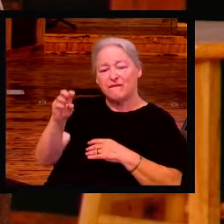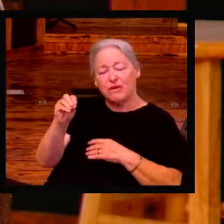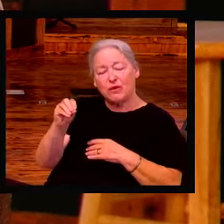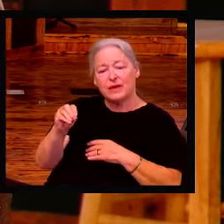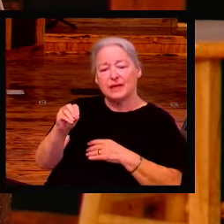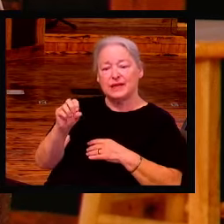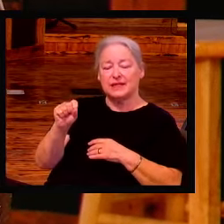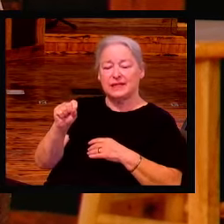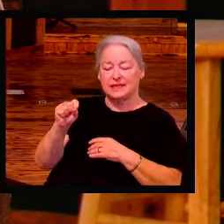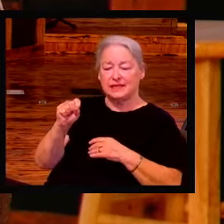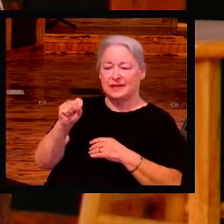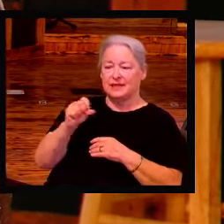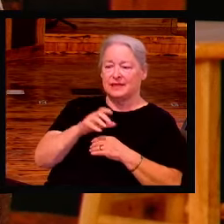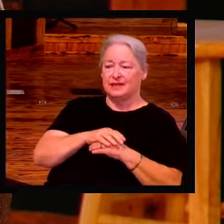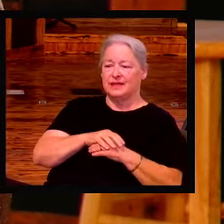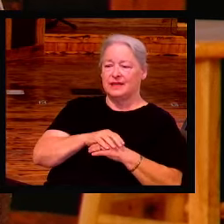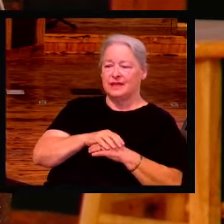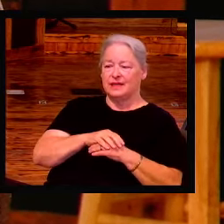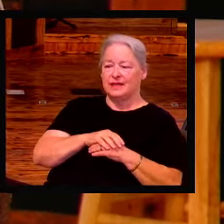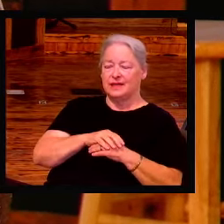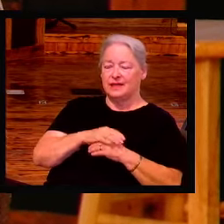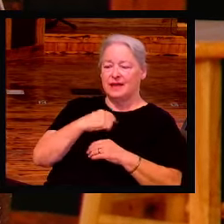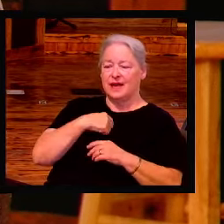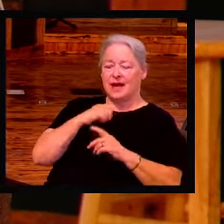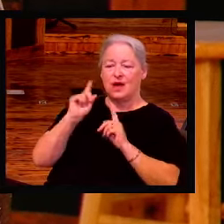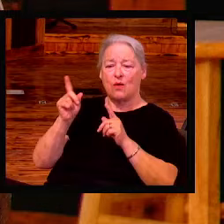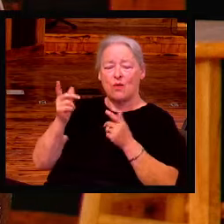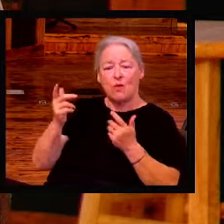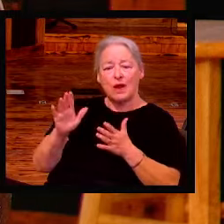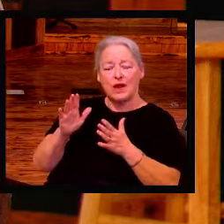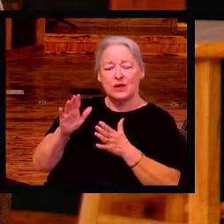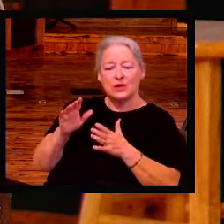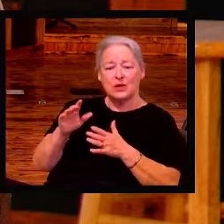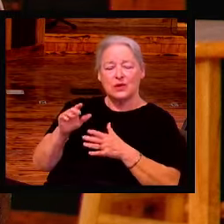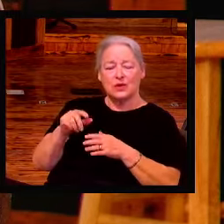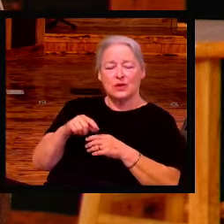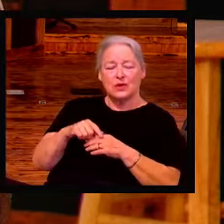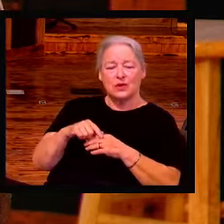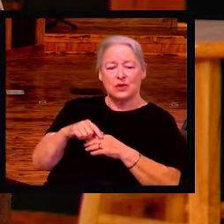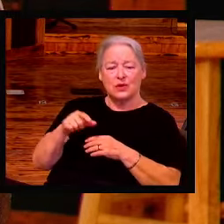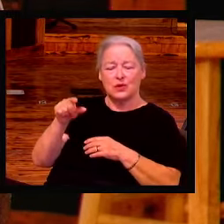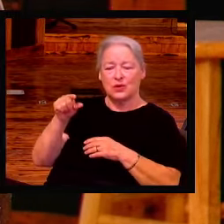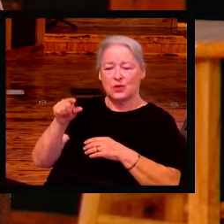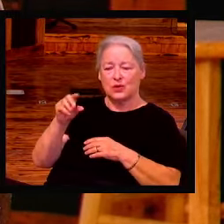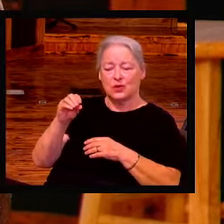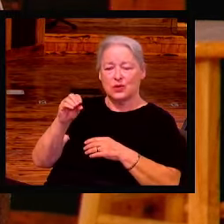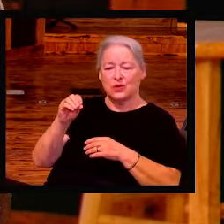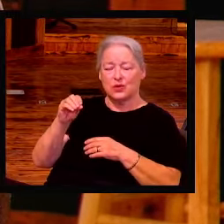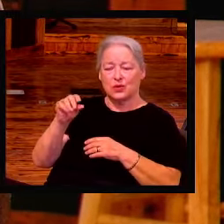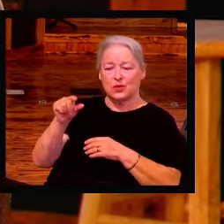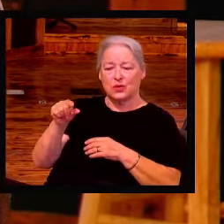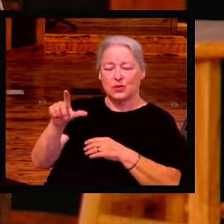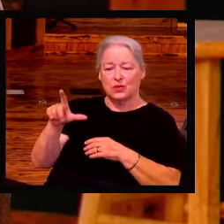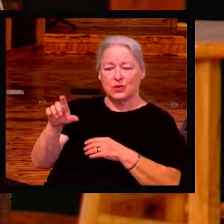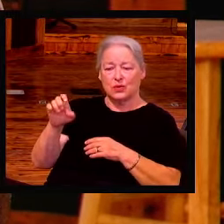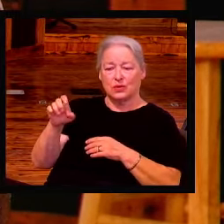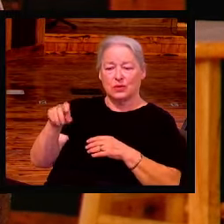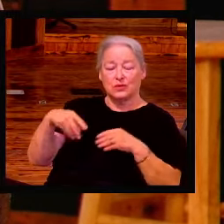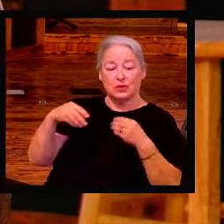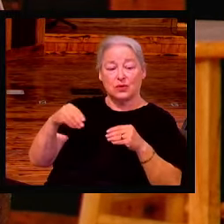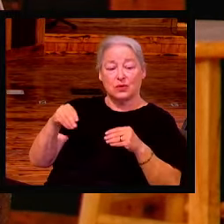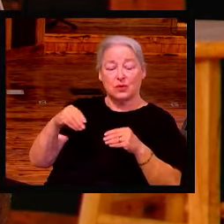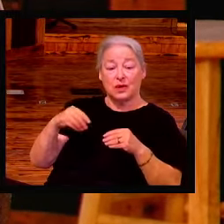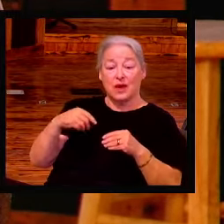I had gone to the Goodwill store, and I saw a whole set of books, and I bought them